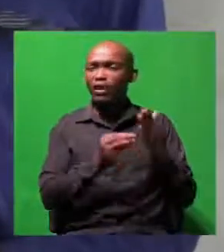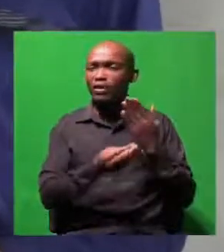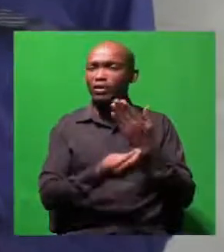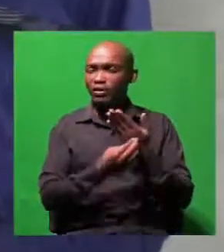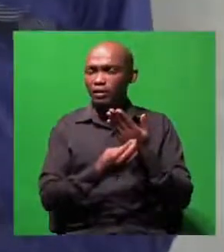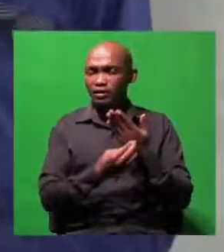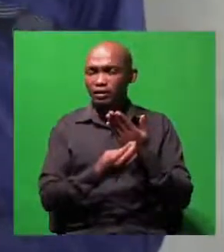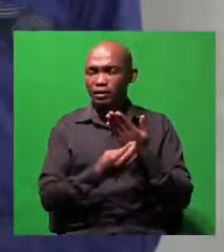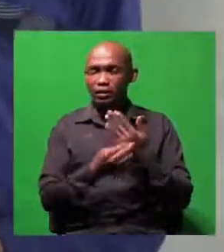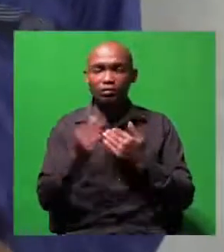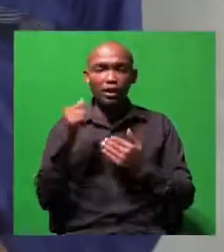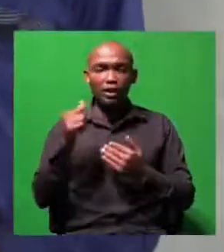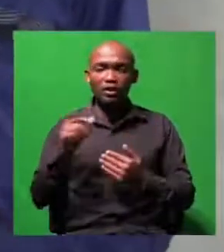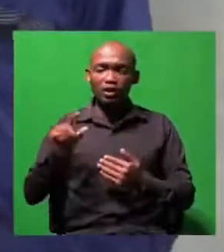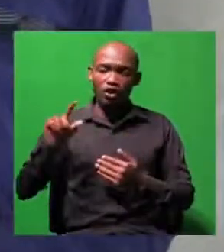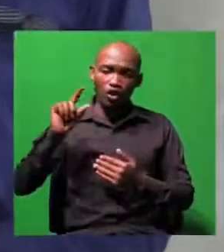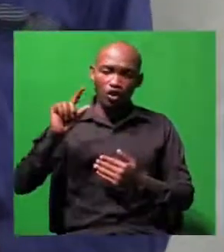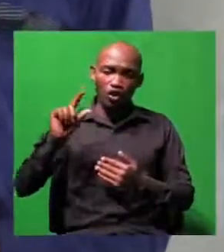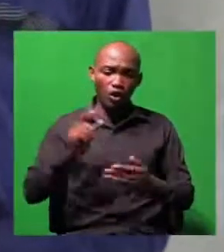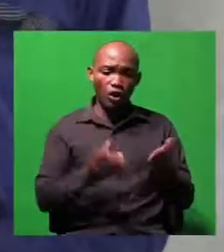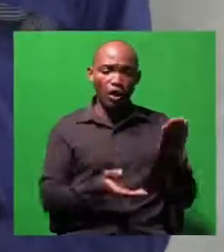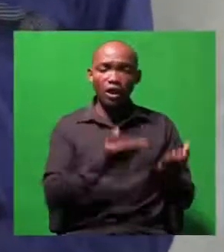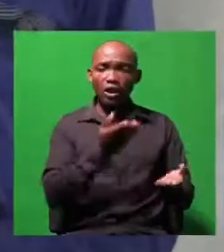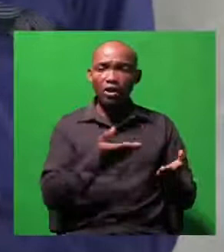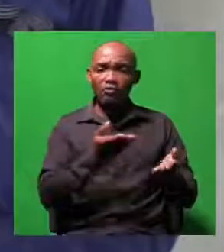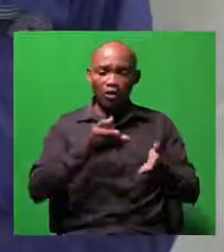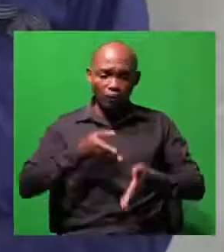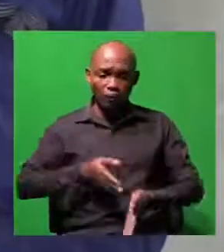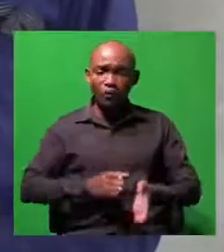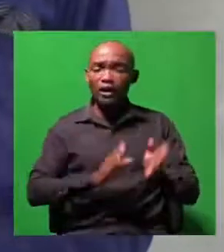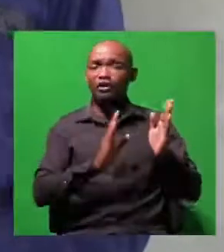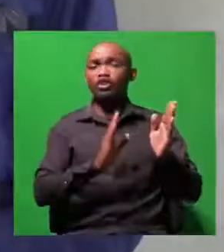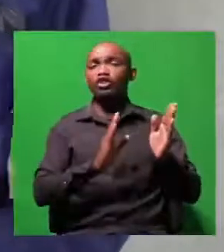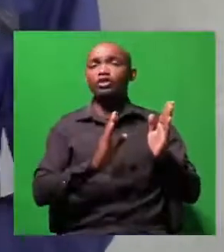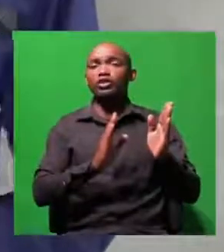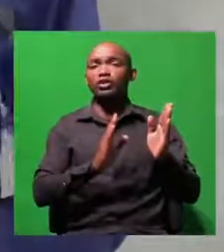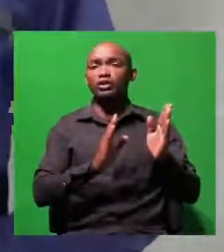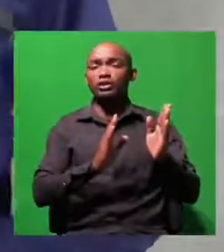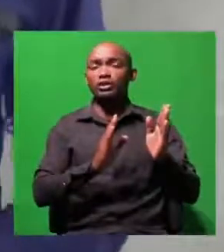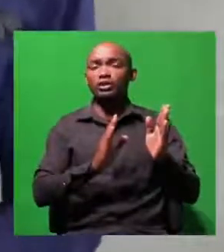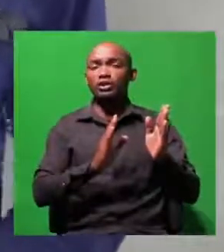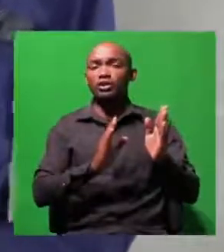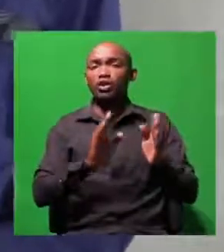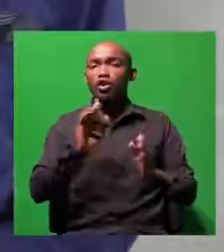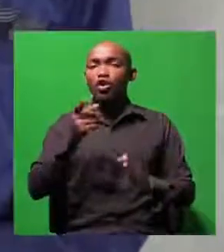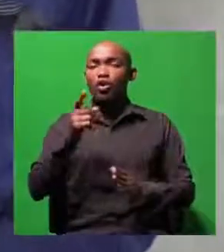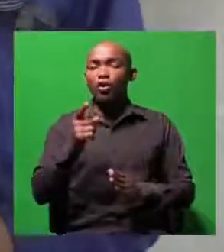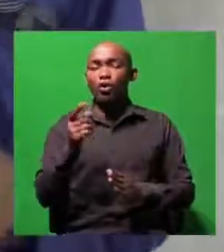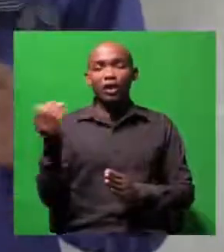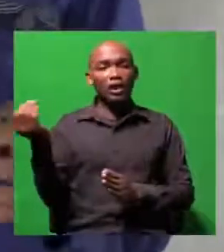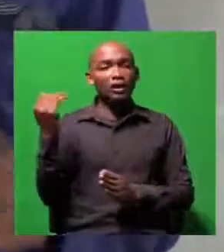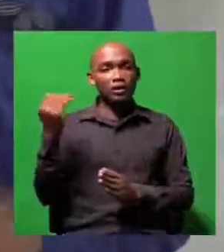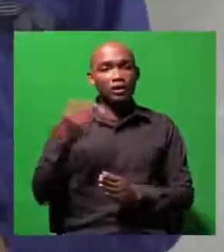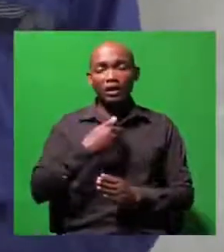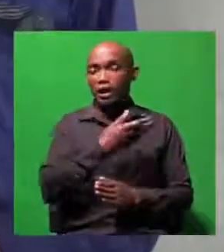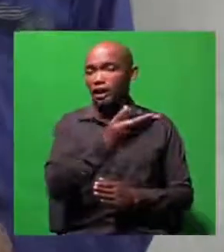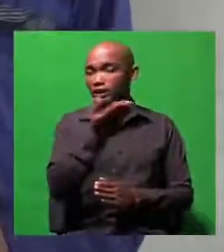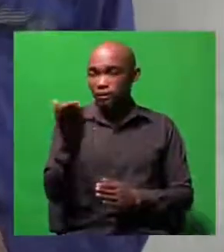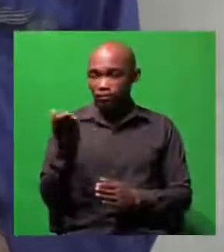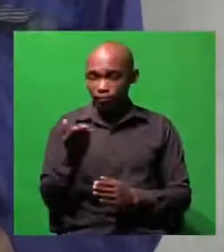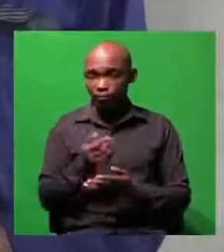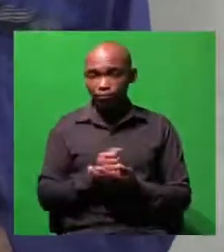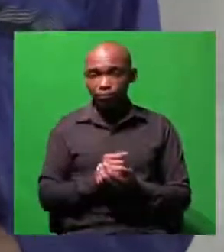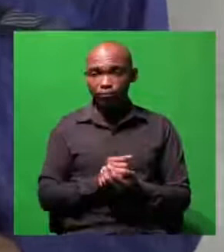What is the reason behind low level of production in primitive communalism? Who